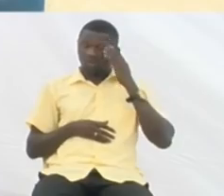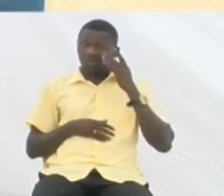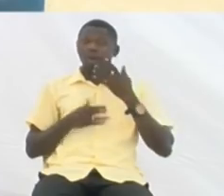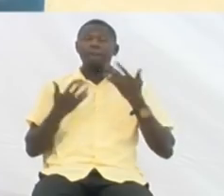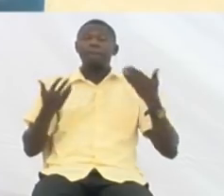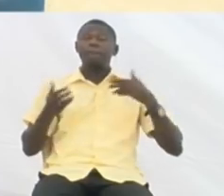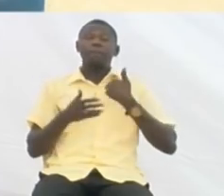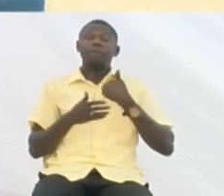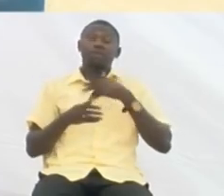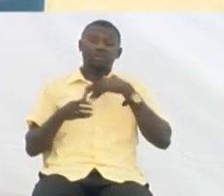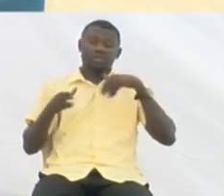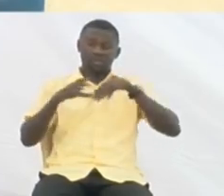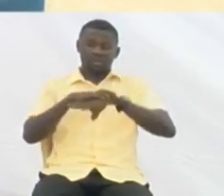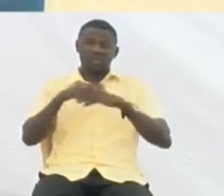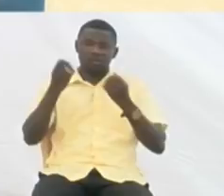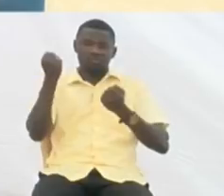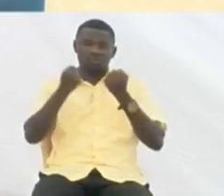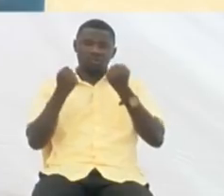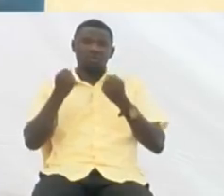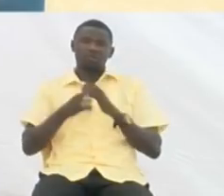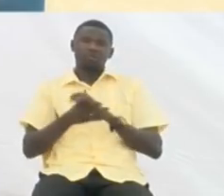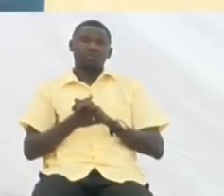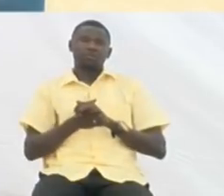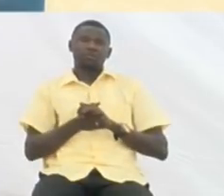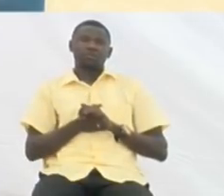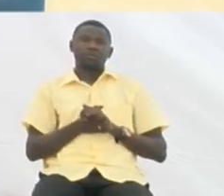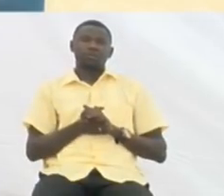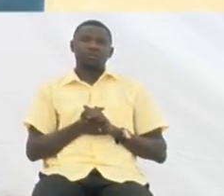Because those people that were in the vehicle,